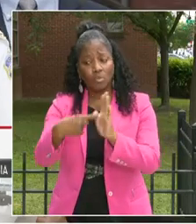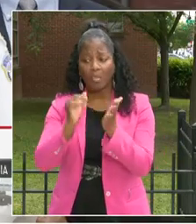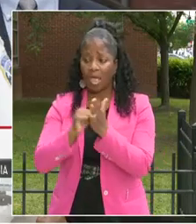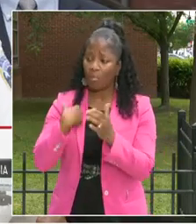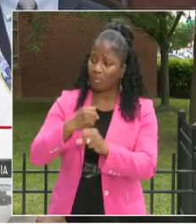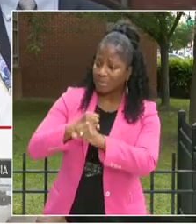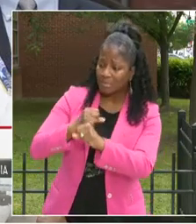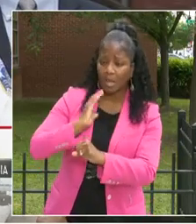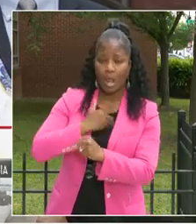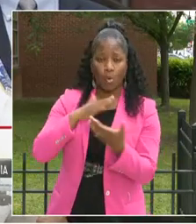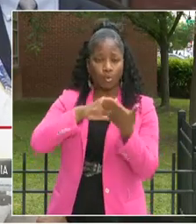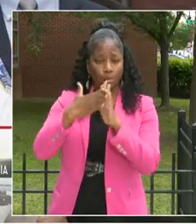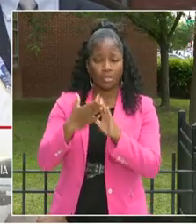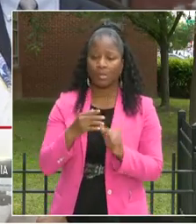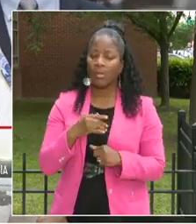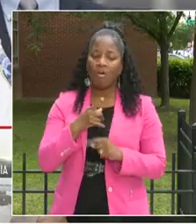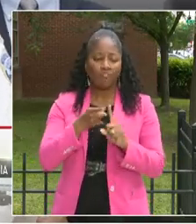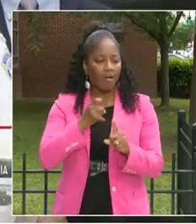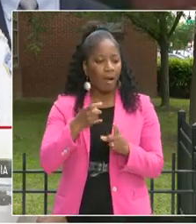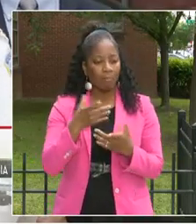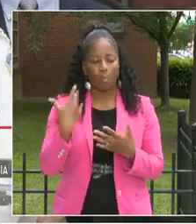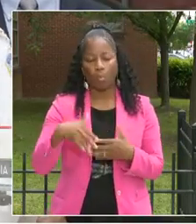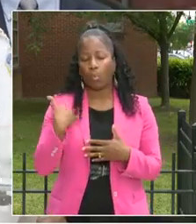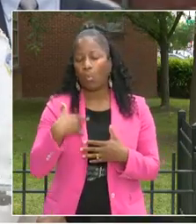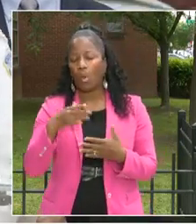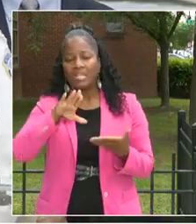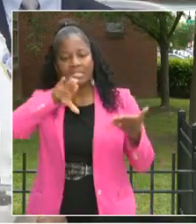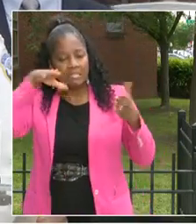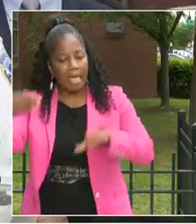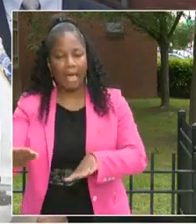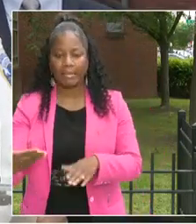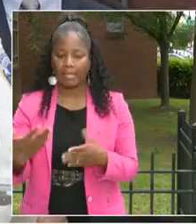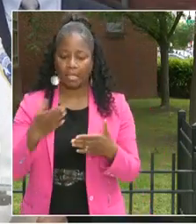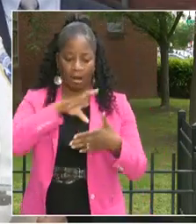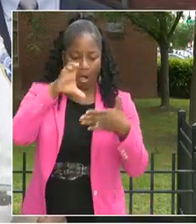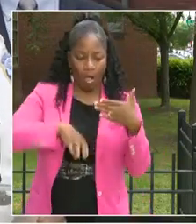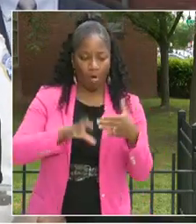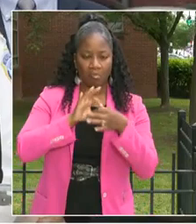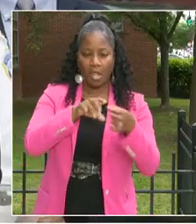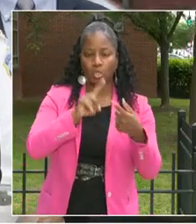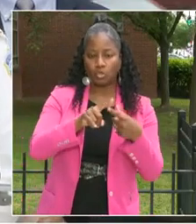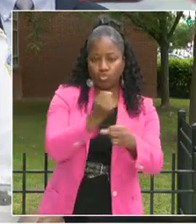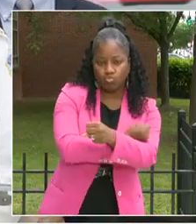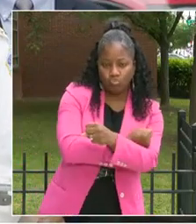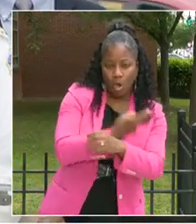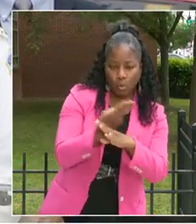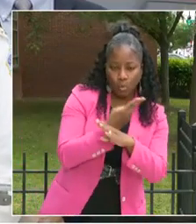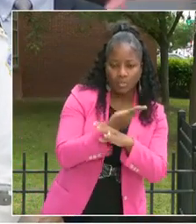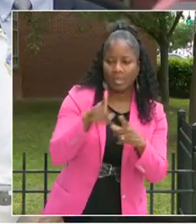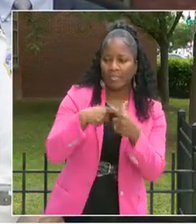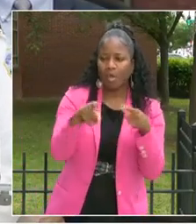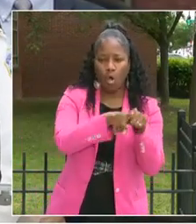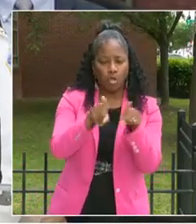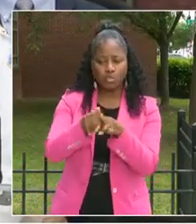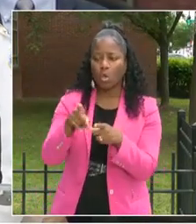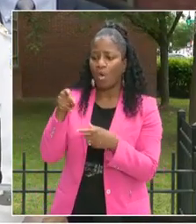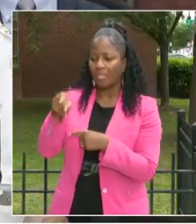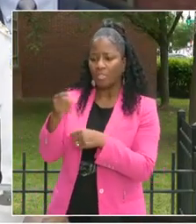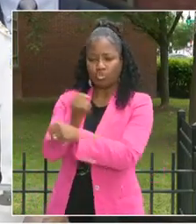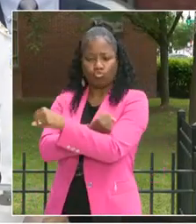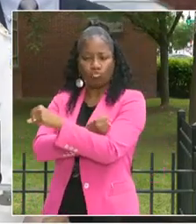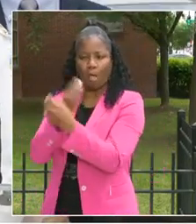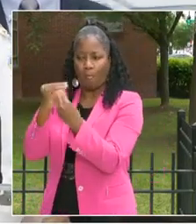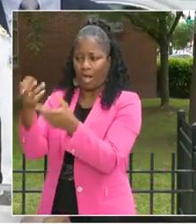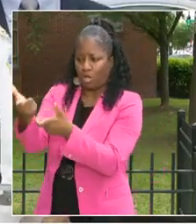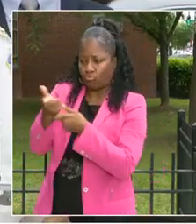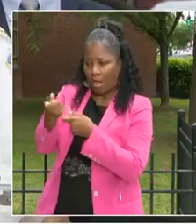community, both from the deadly consequences of using drugs like fentanyl and the violence that such drug markets attract. In closing, I'd